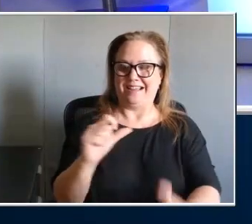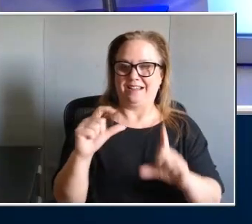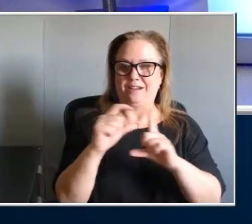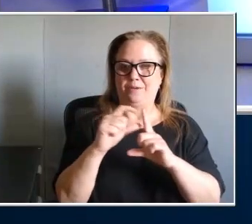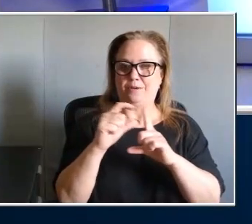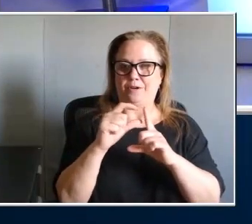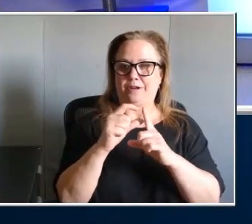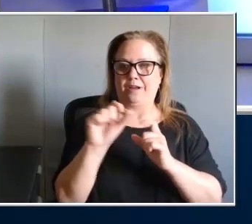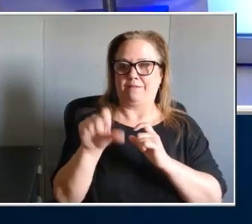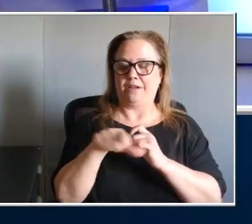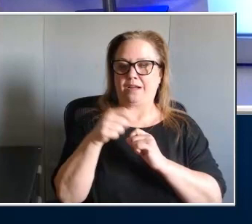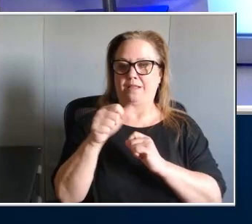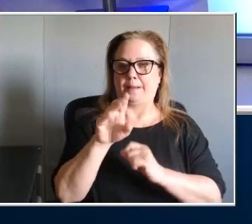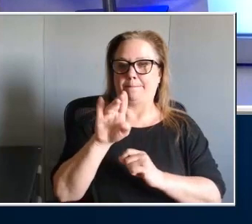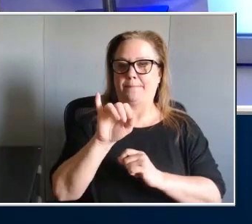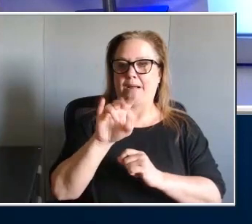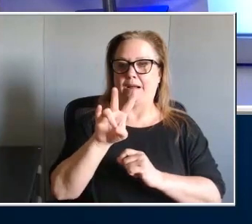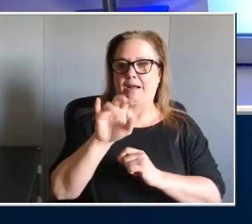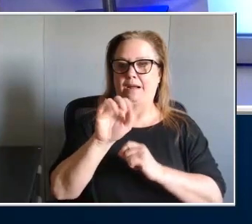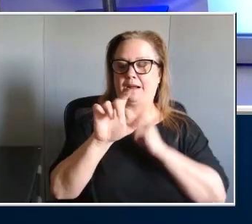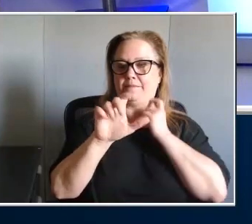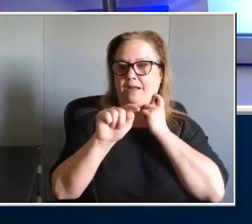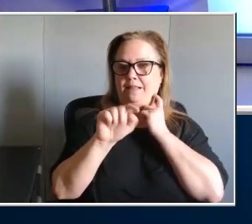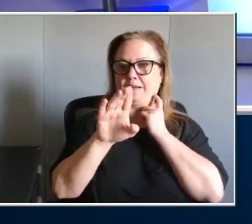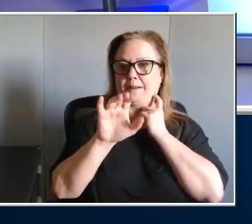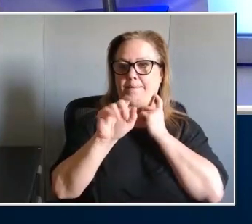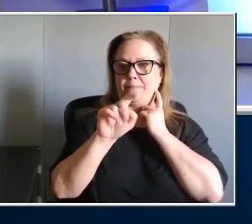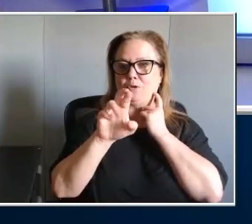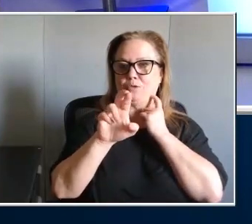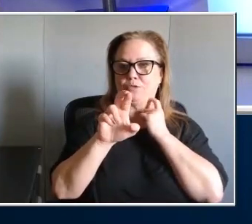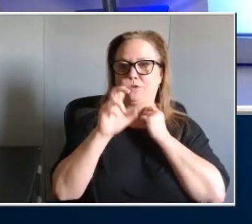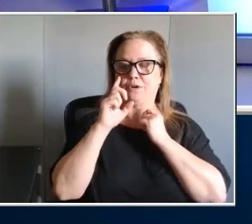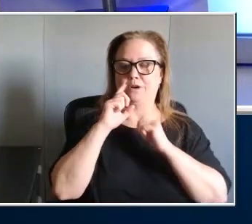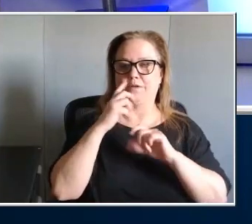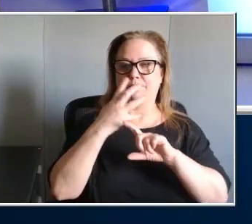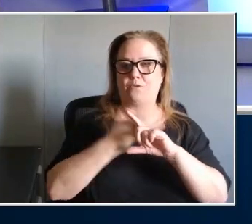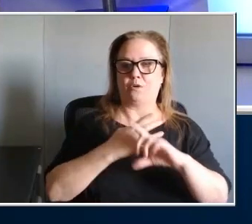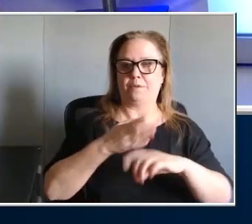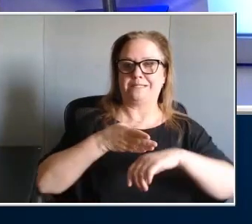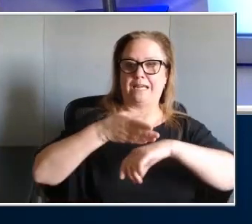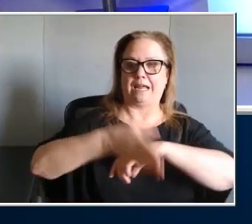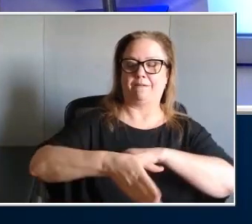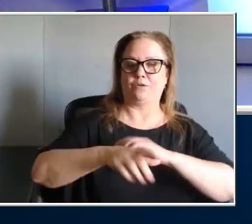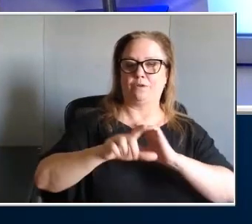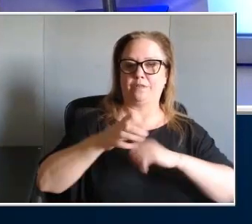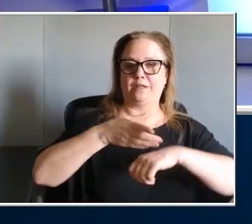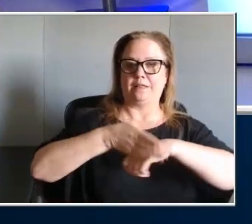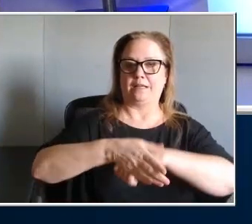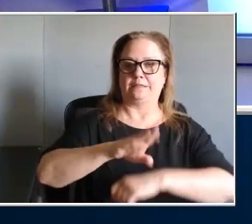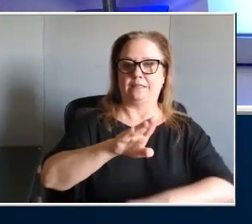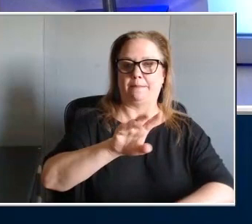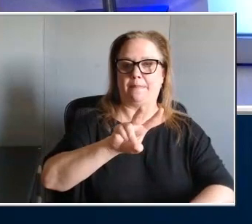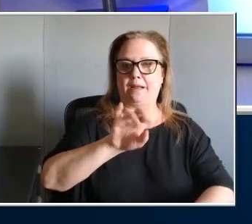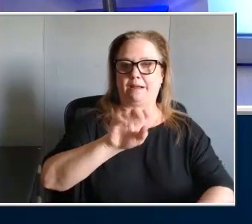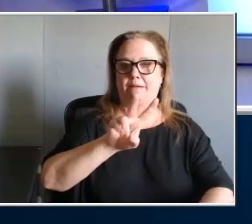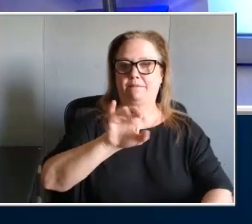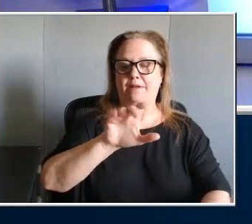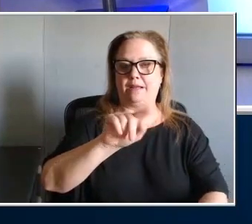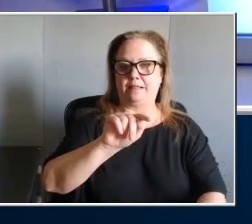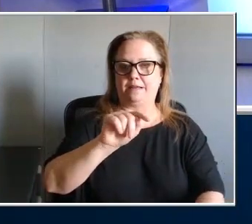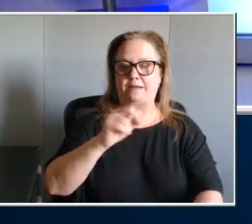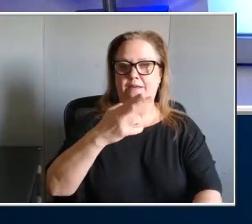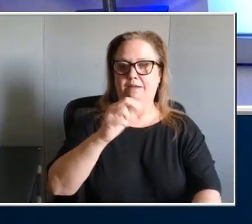if another bivalent booster is needed 4 months after the last bivalent booster. Okay, Hawkeye.